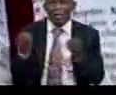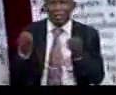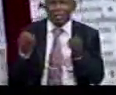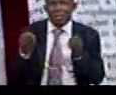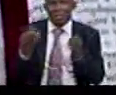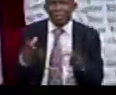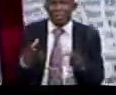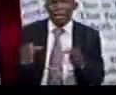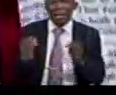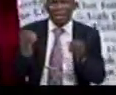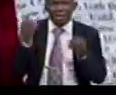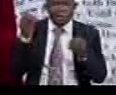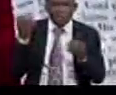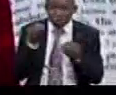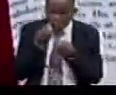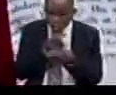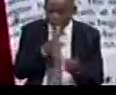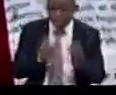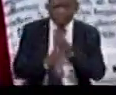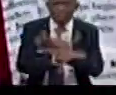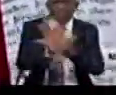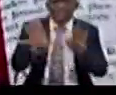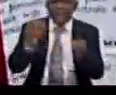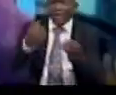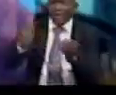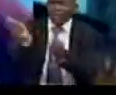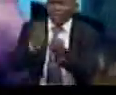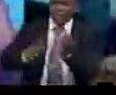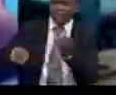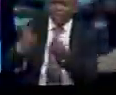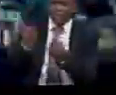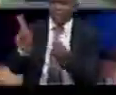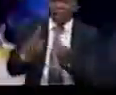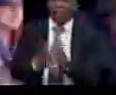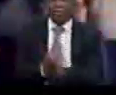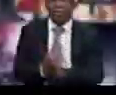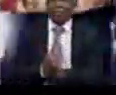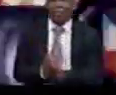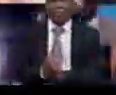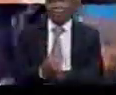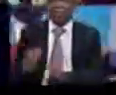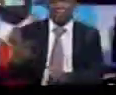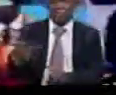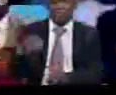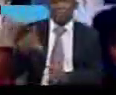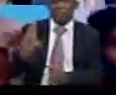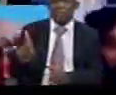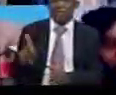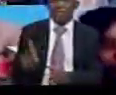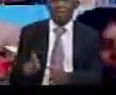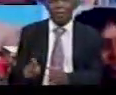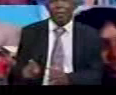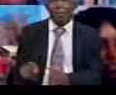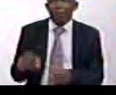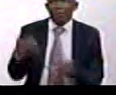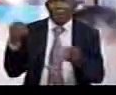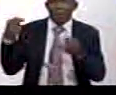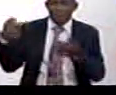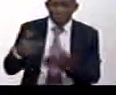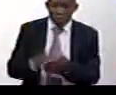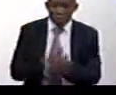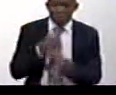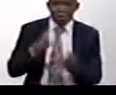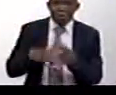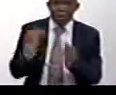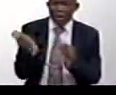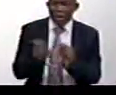spread abroad throughout all the region round about Galilee. GCK, the gospel to